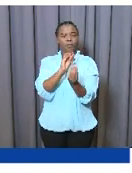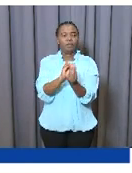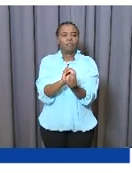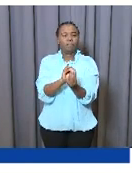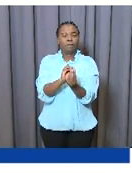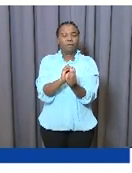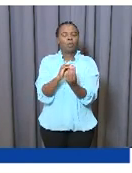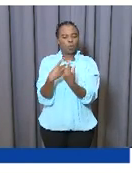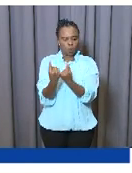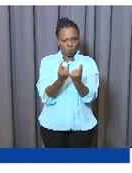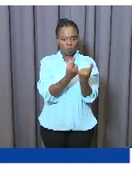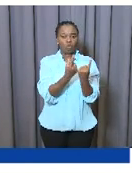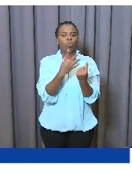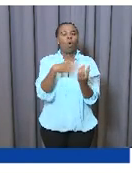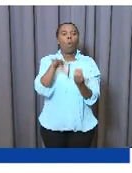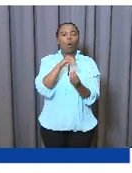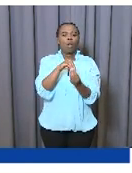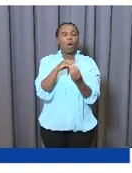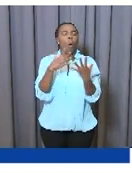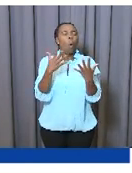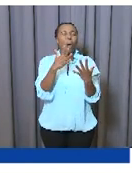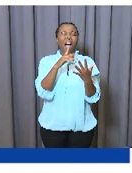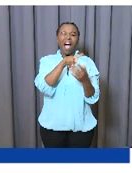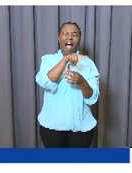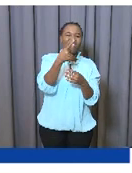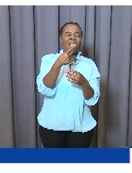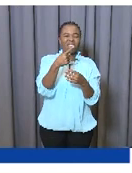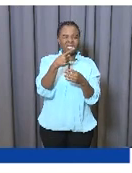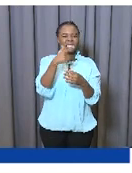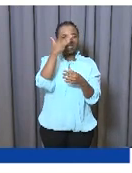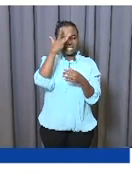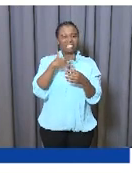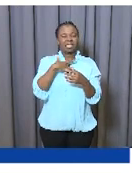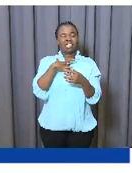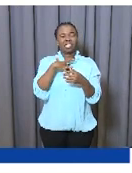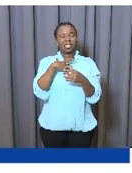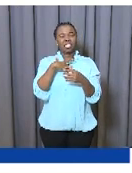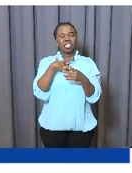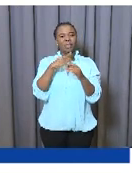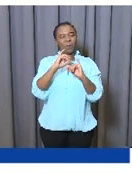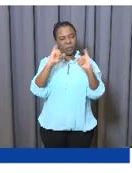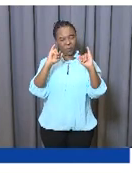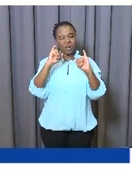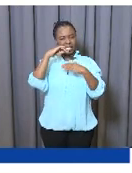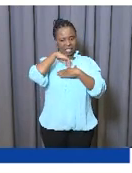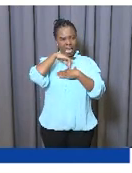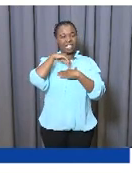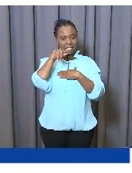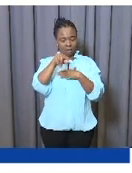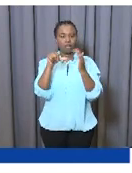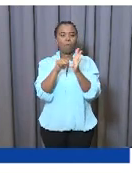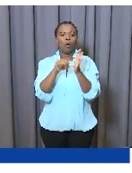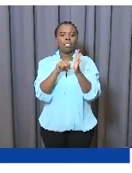those who have other chronic illnesses. So this is an important thing to bear in mind. You're not